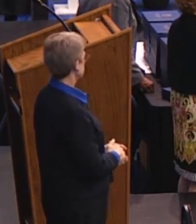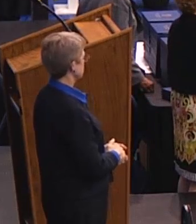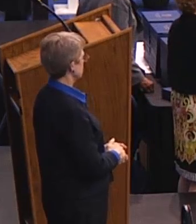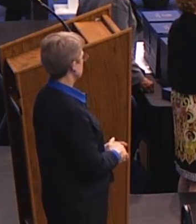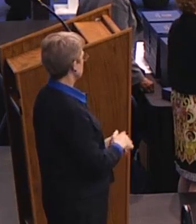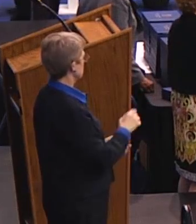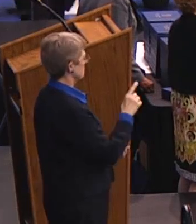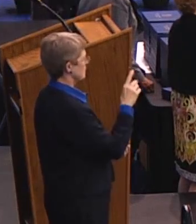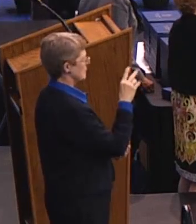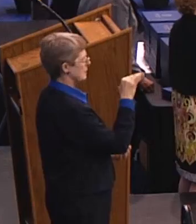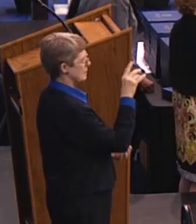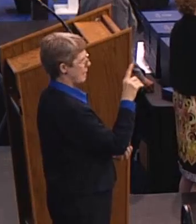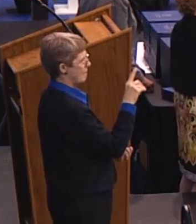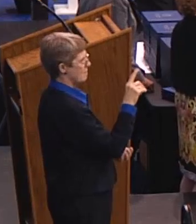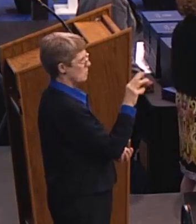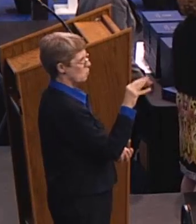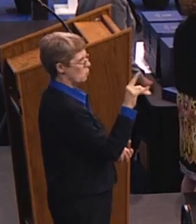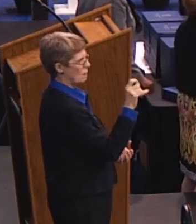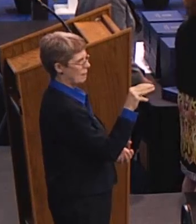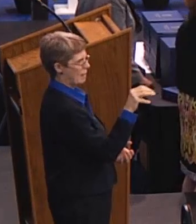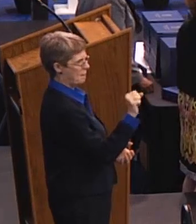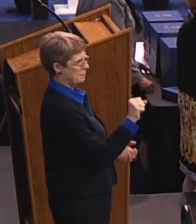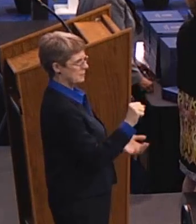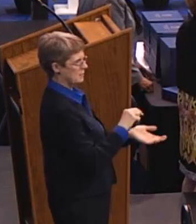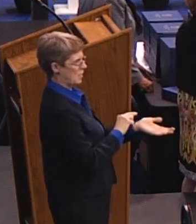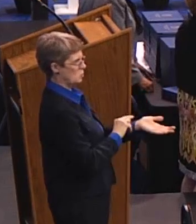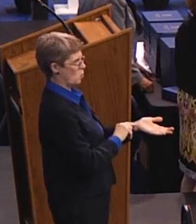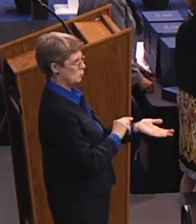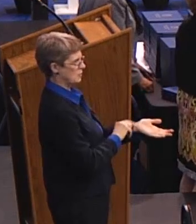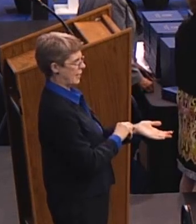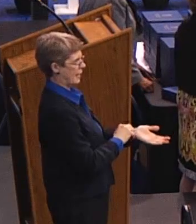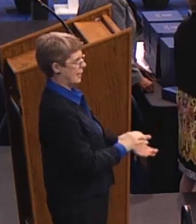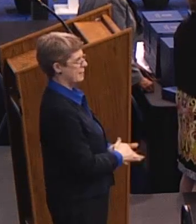David Owen Williams, nursing.